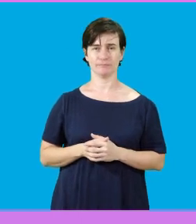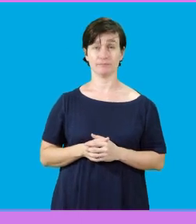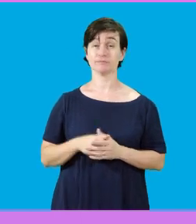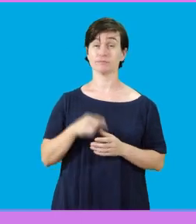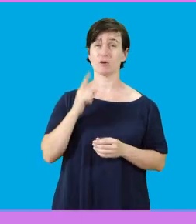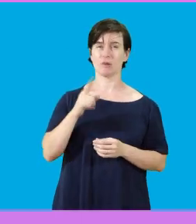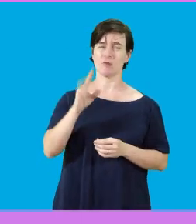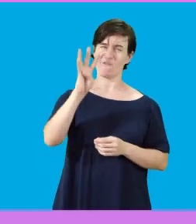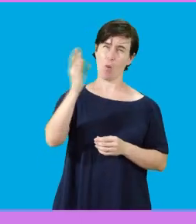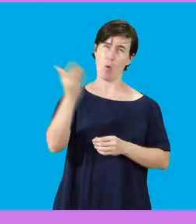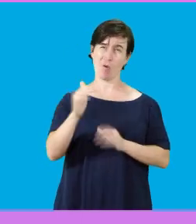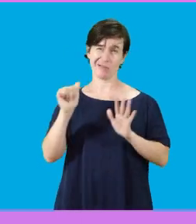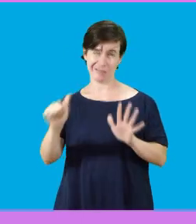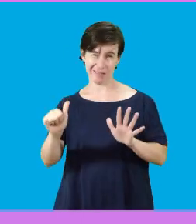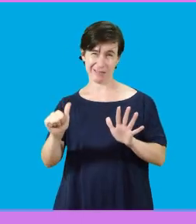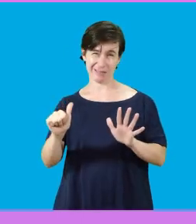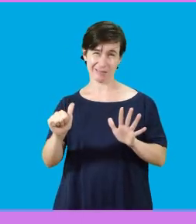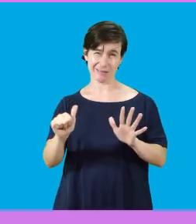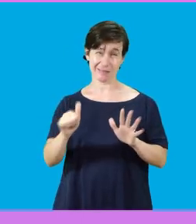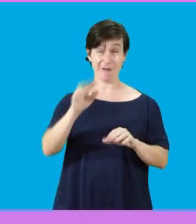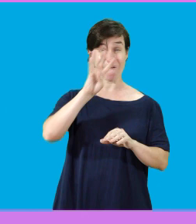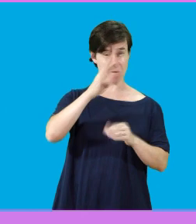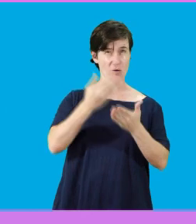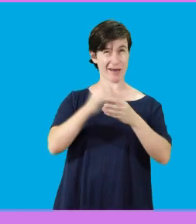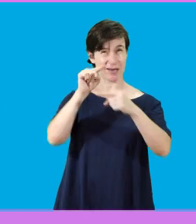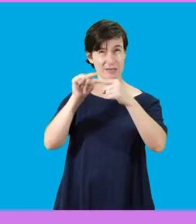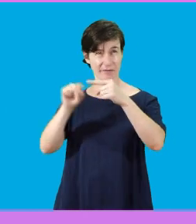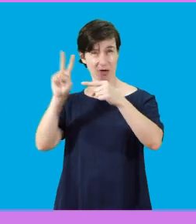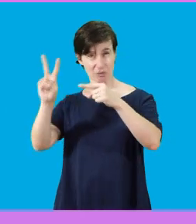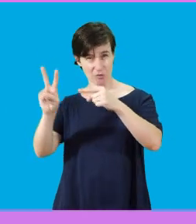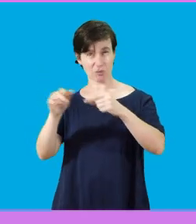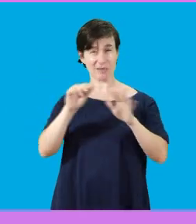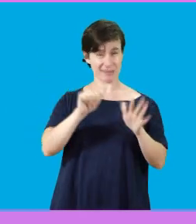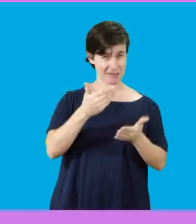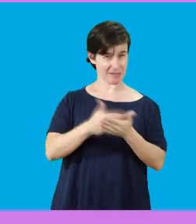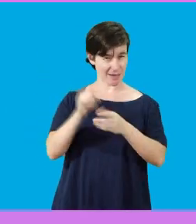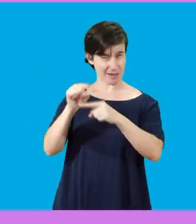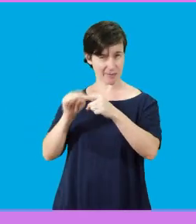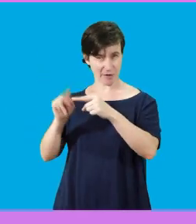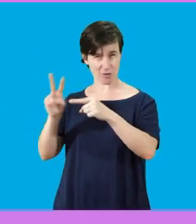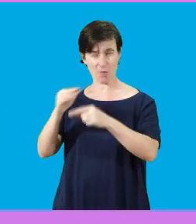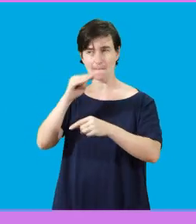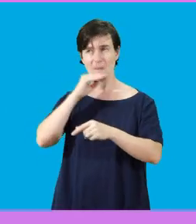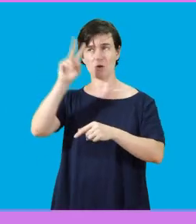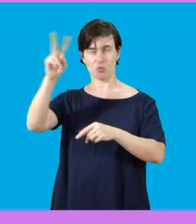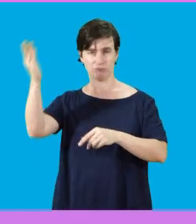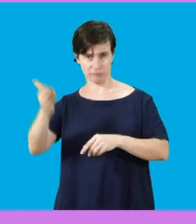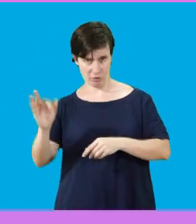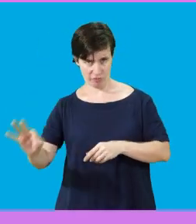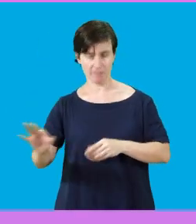what is the highest common factor? It's 2. So 2 goes how many times into 4? 2 times. And it goes how many times into 6? It goes 3